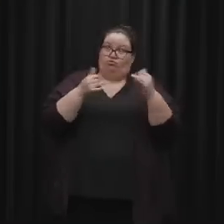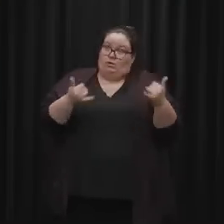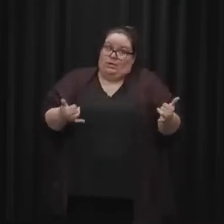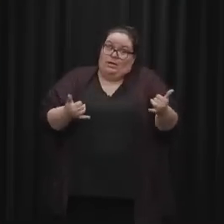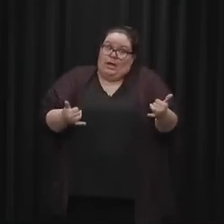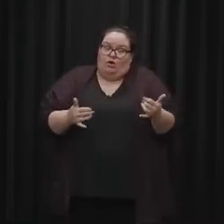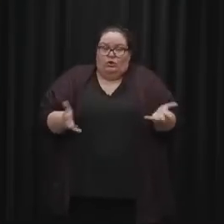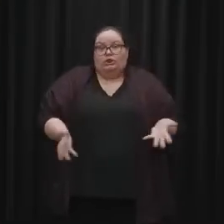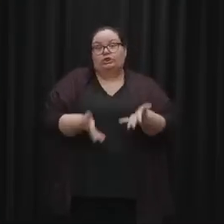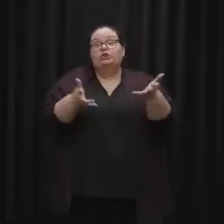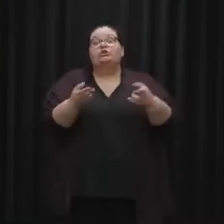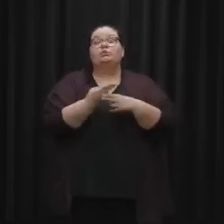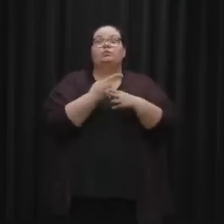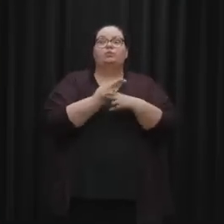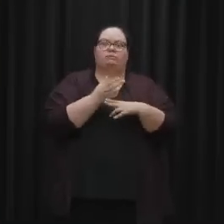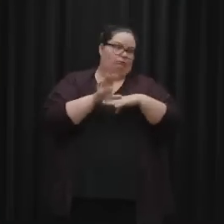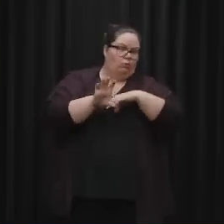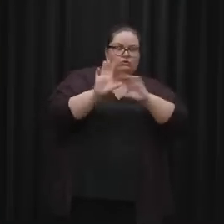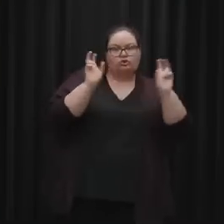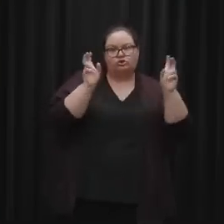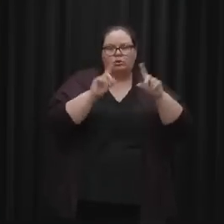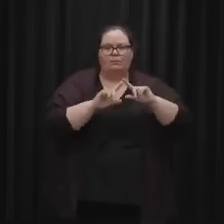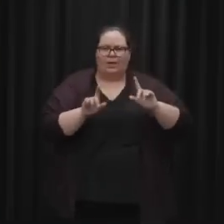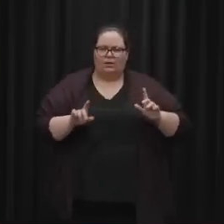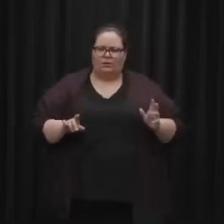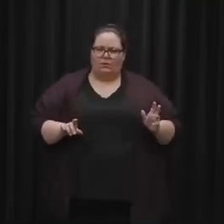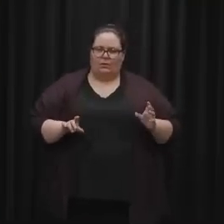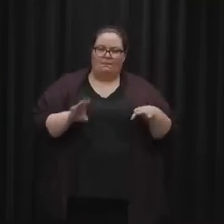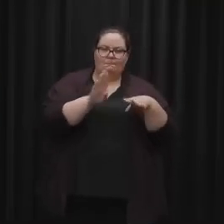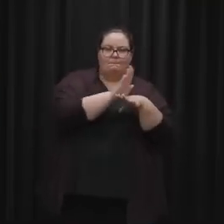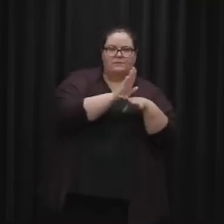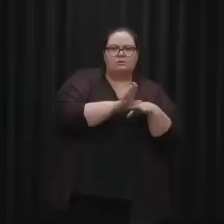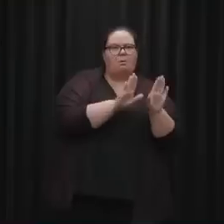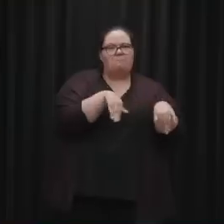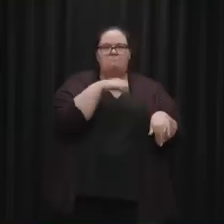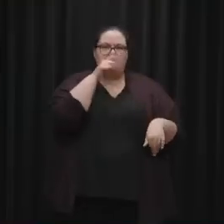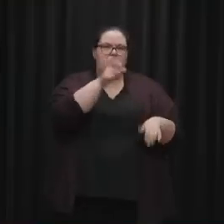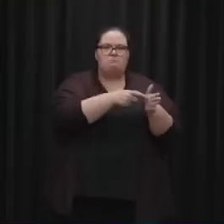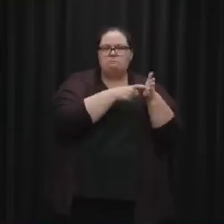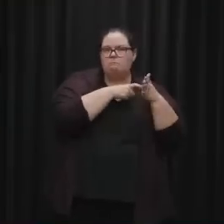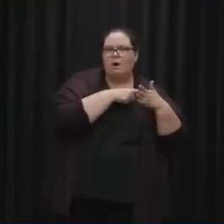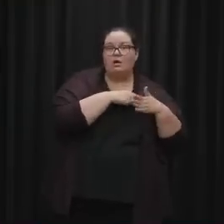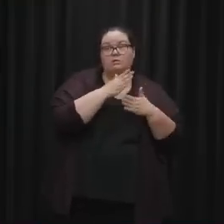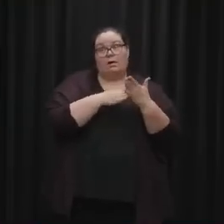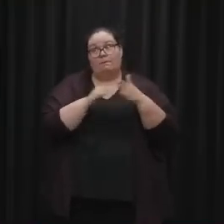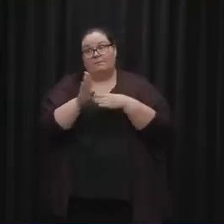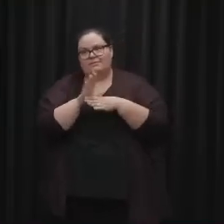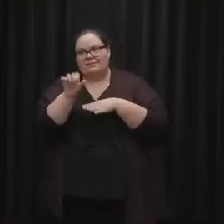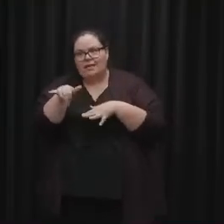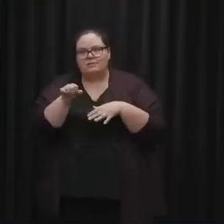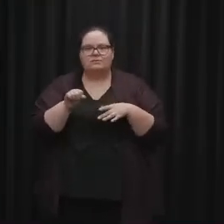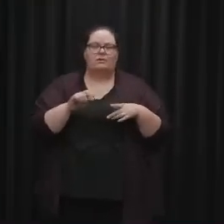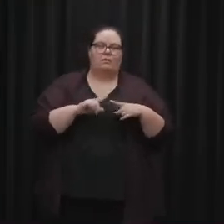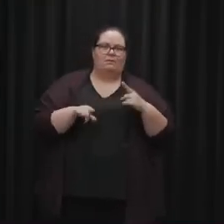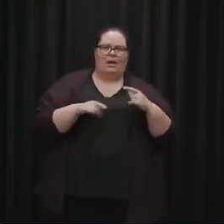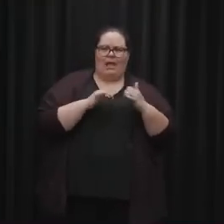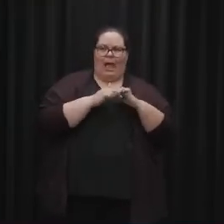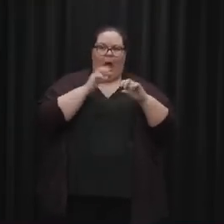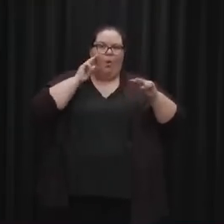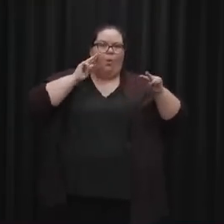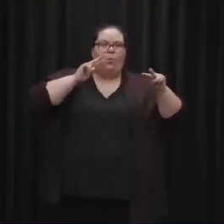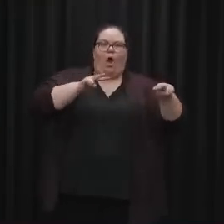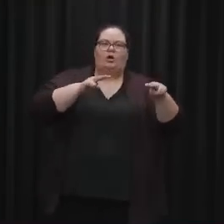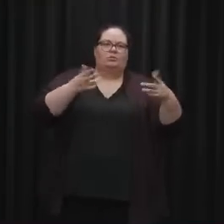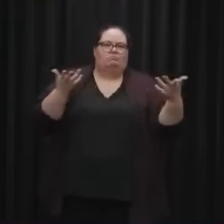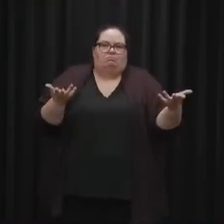out there, encouraging more people to wear the mask if they aren't doing so now, and businesses who may not be enforcing it. How do you plan on